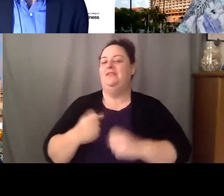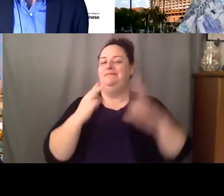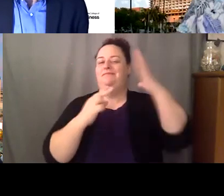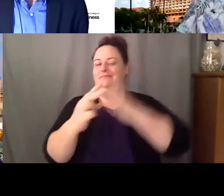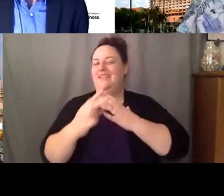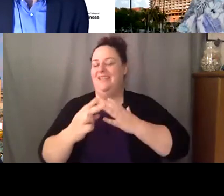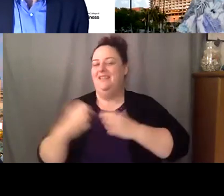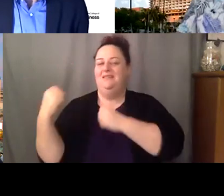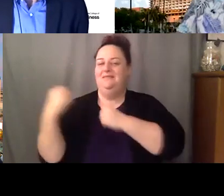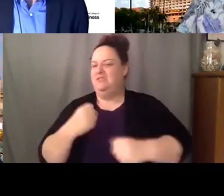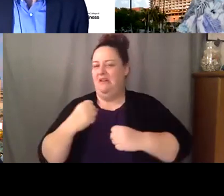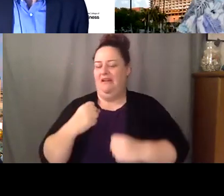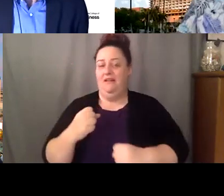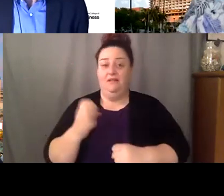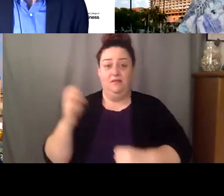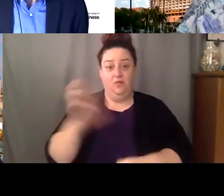not back to normal.